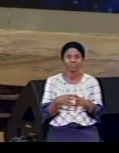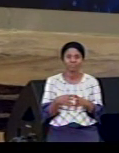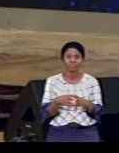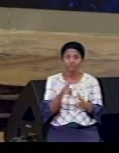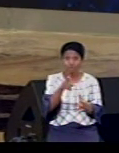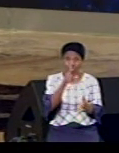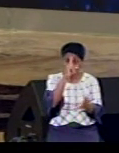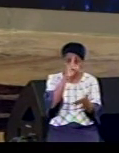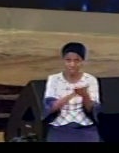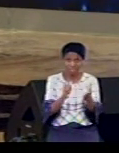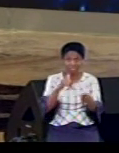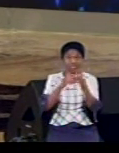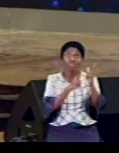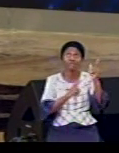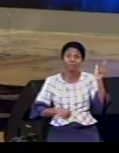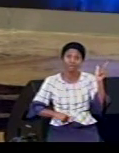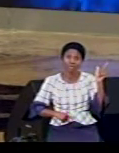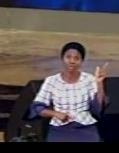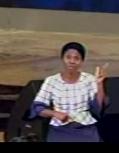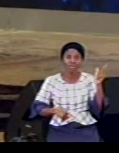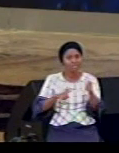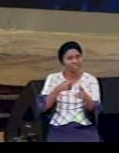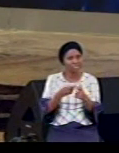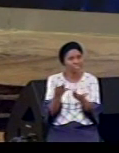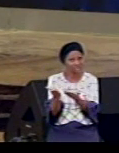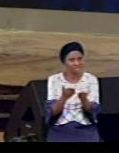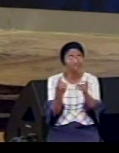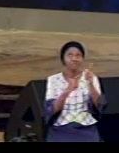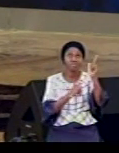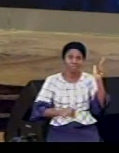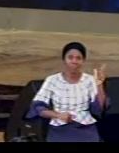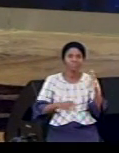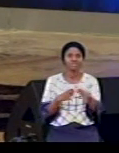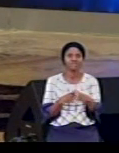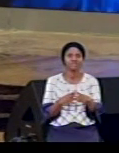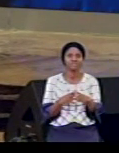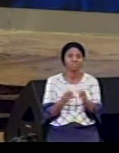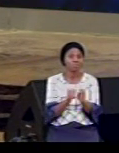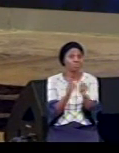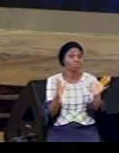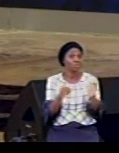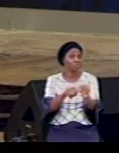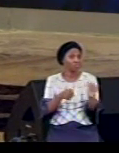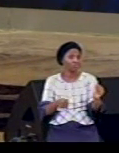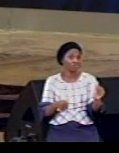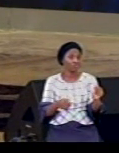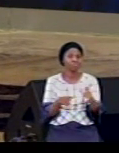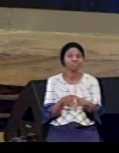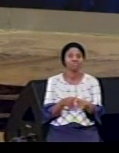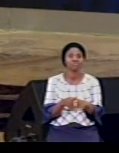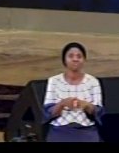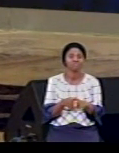You believe in the Lord, then serve the Lord without looking back.